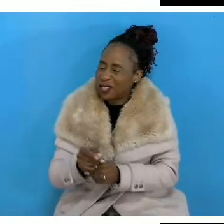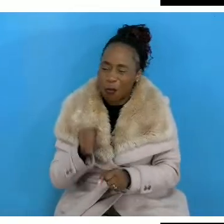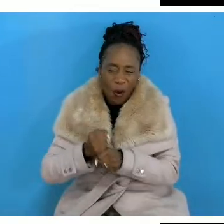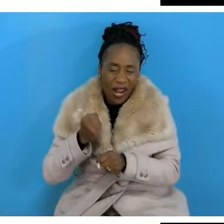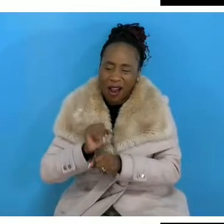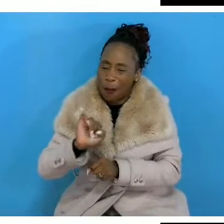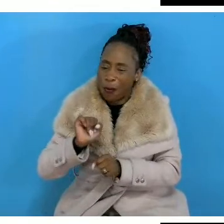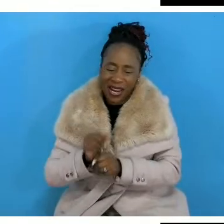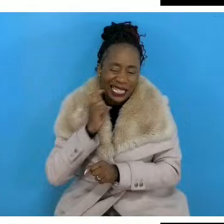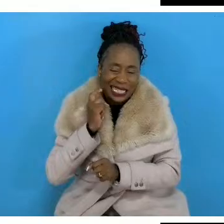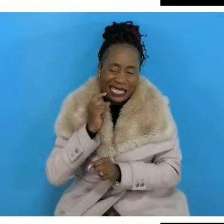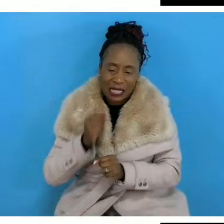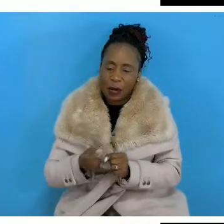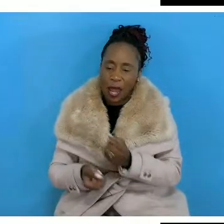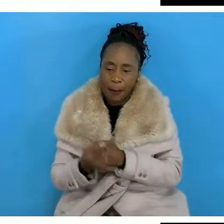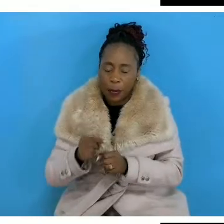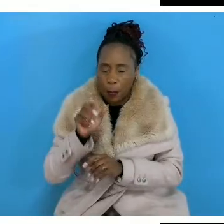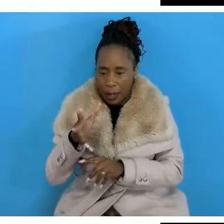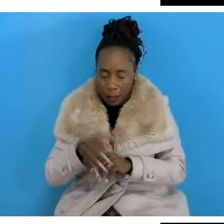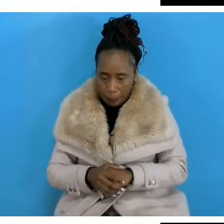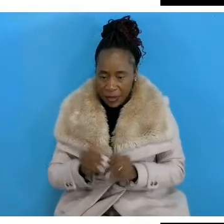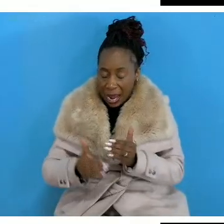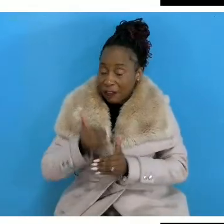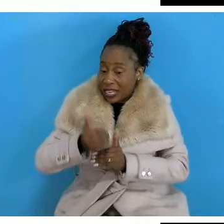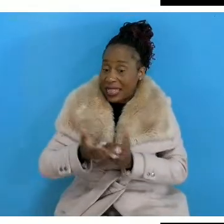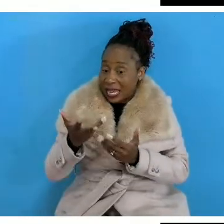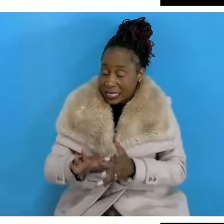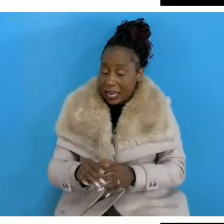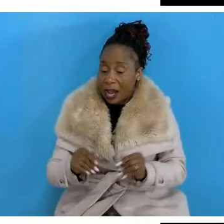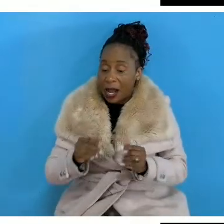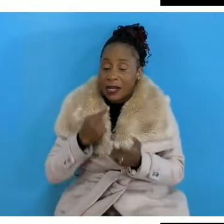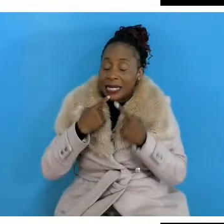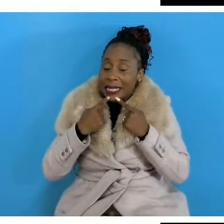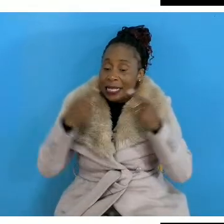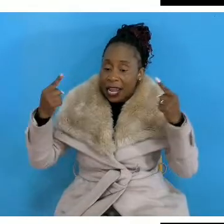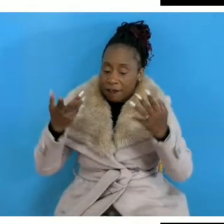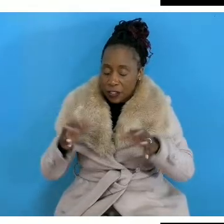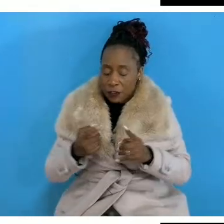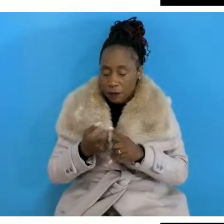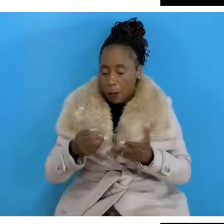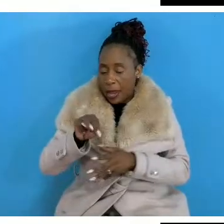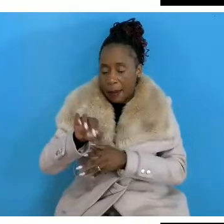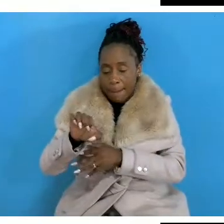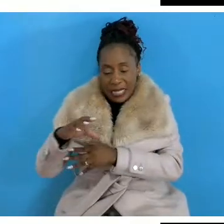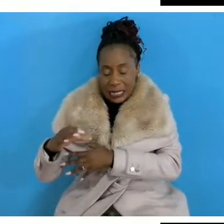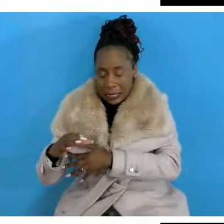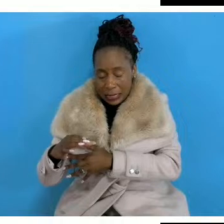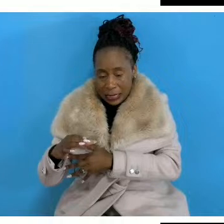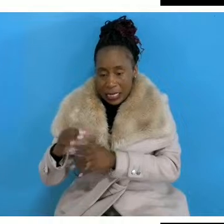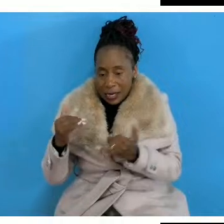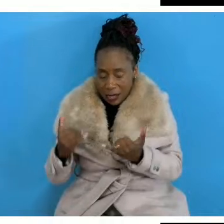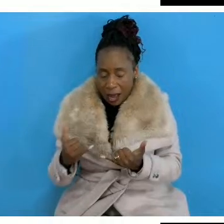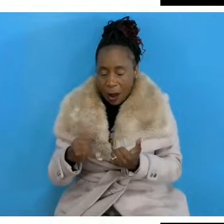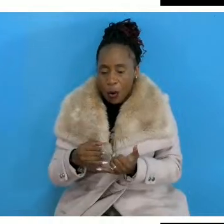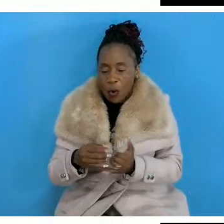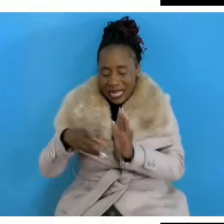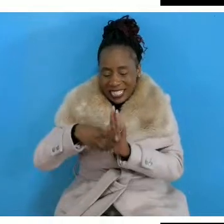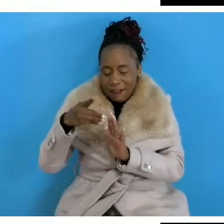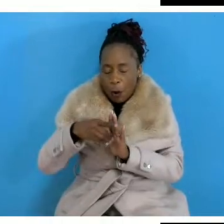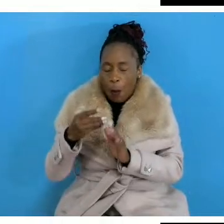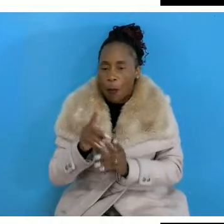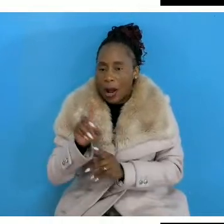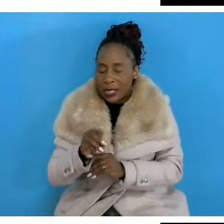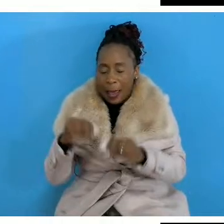now, after the Township Enterprise Zone has been declared by our MEC, we need to develop a